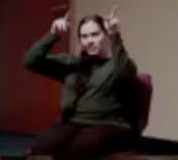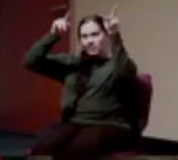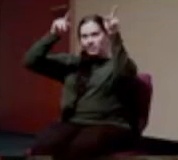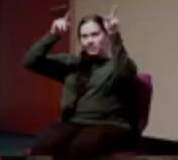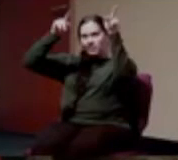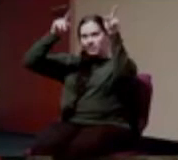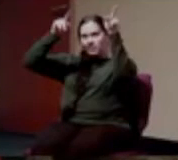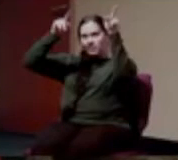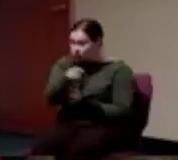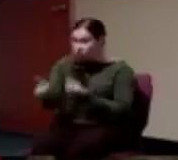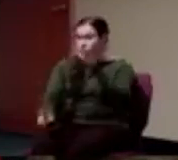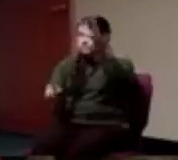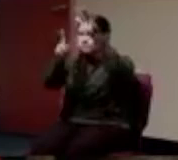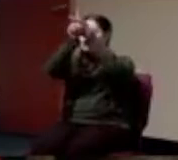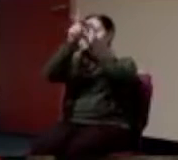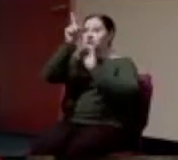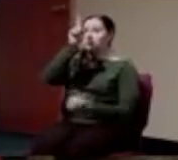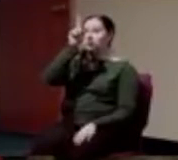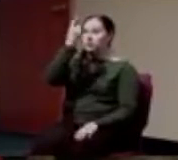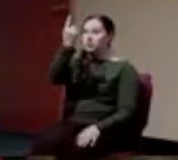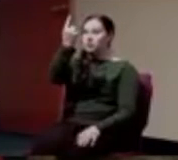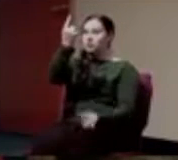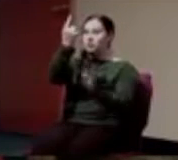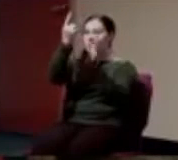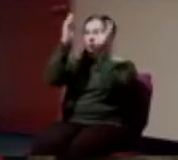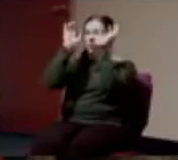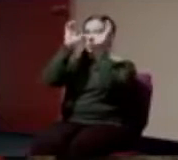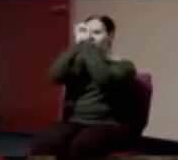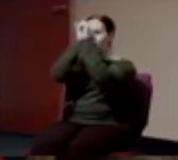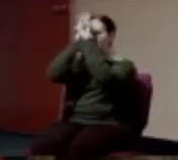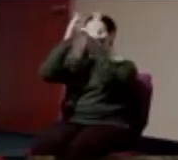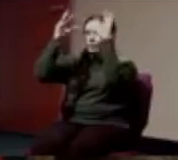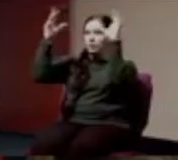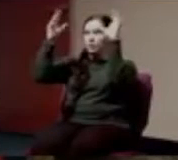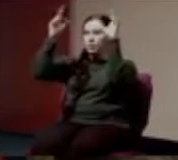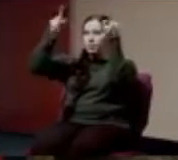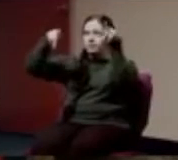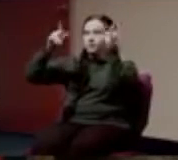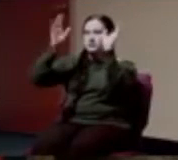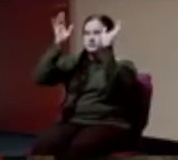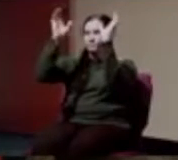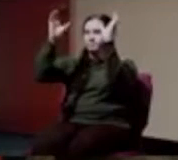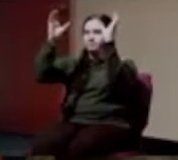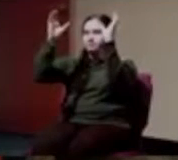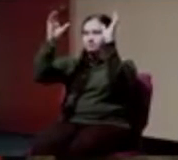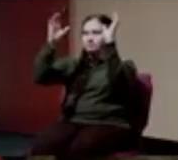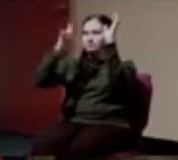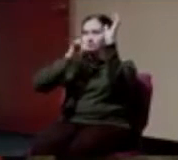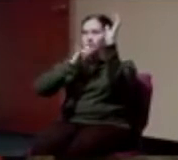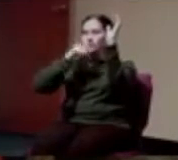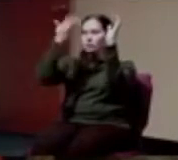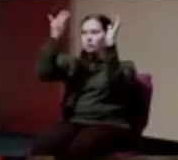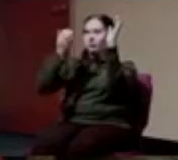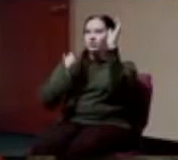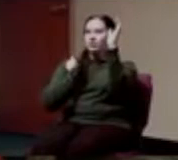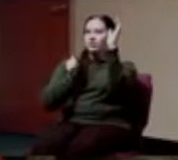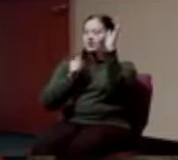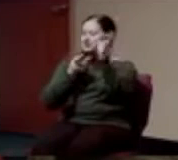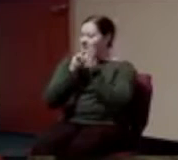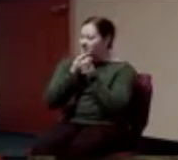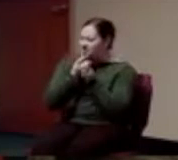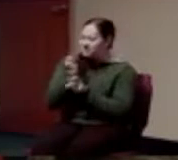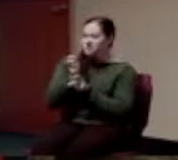into your head. I want you to picture a person. Get a good, clear picture of somebody who just is so difficult to